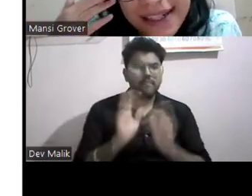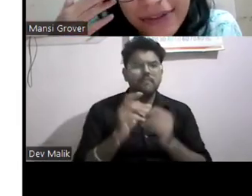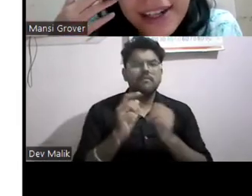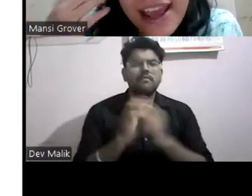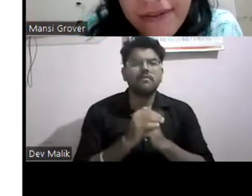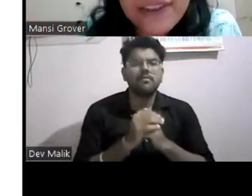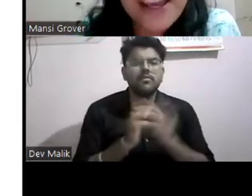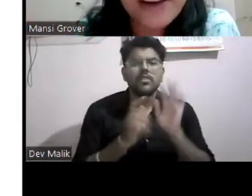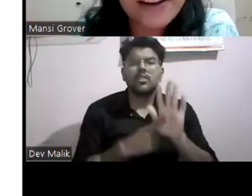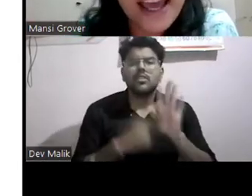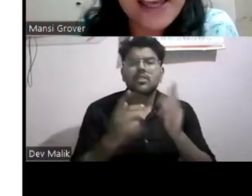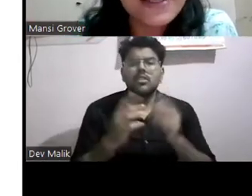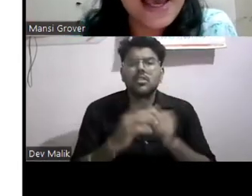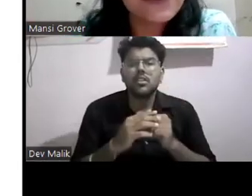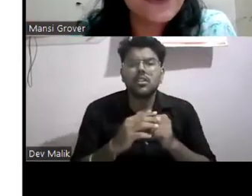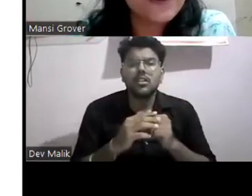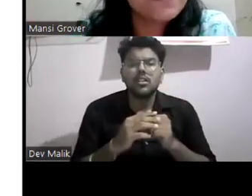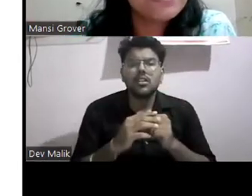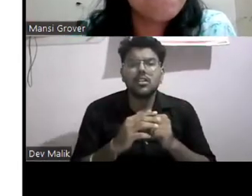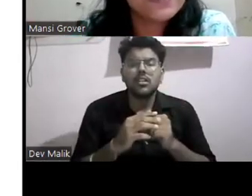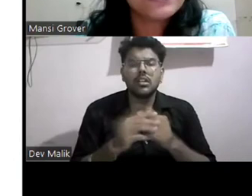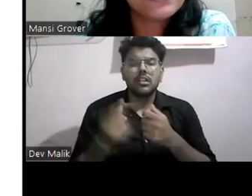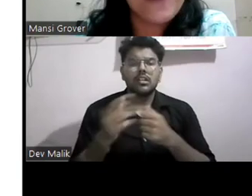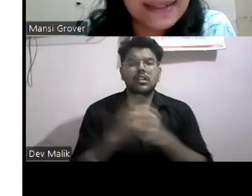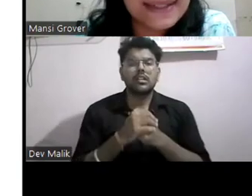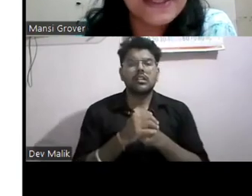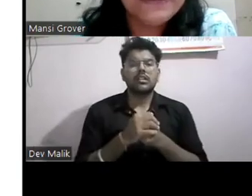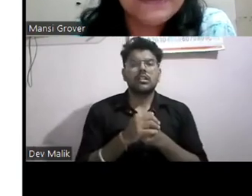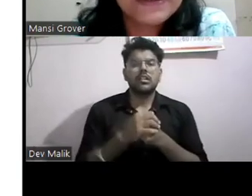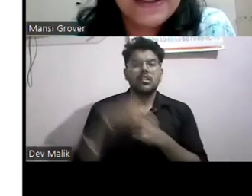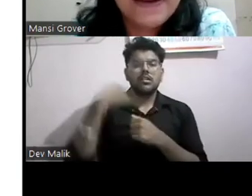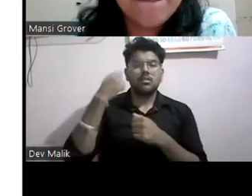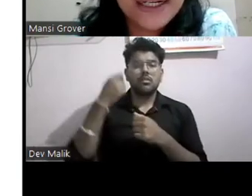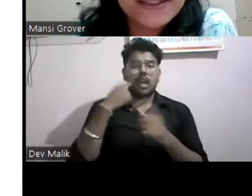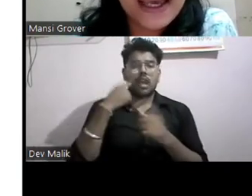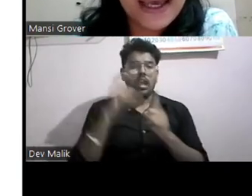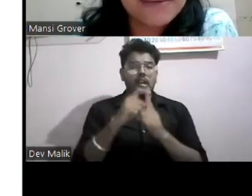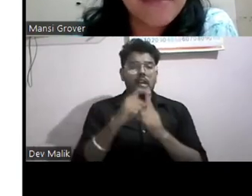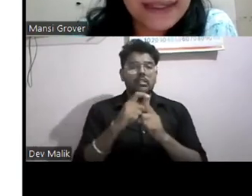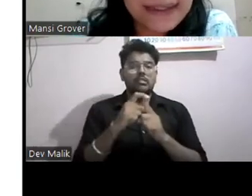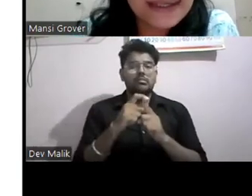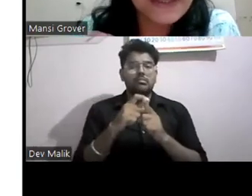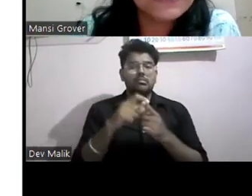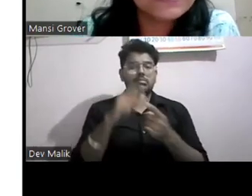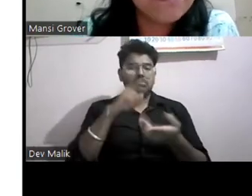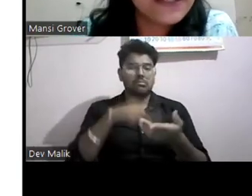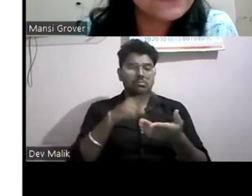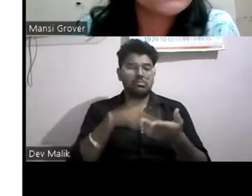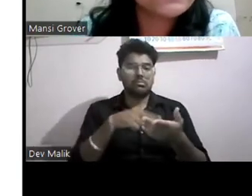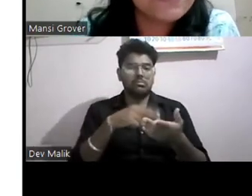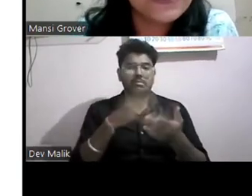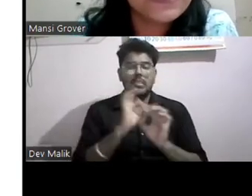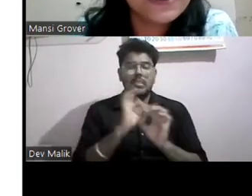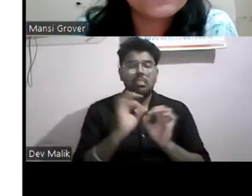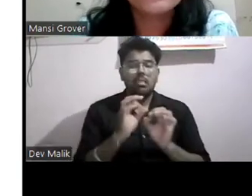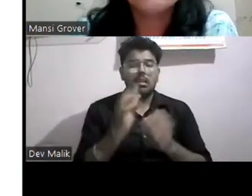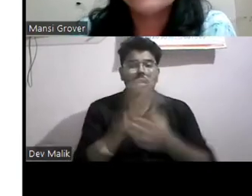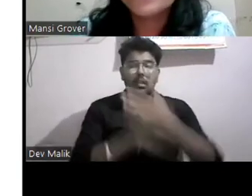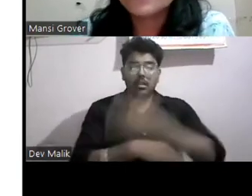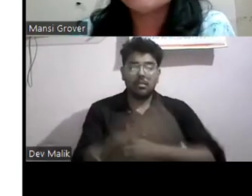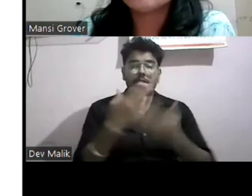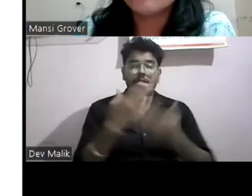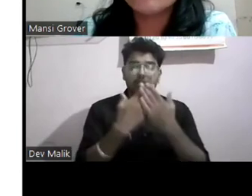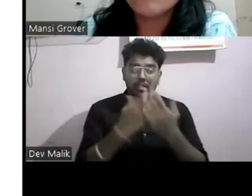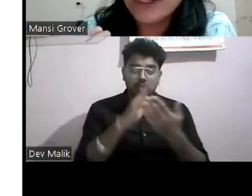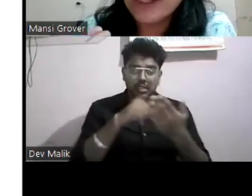that were never recognized as films depicting mental health, but and mental health, mental disabilities.